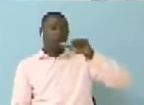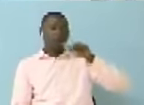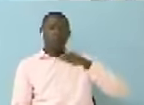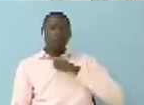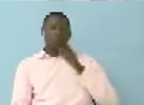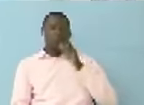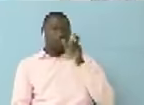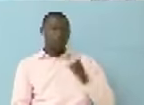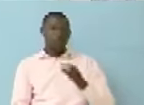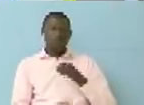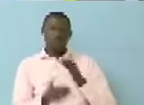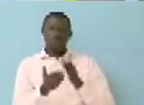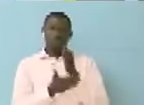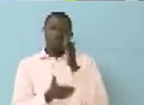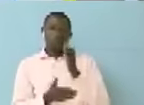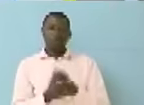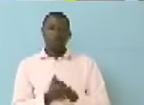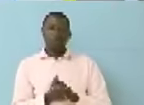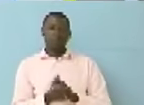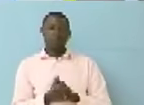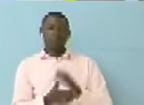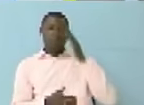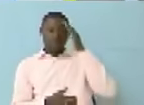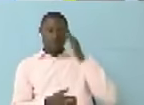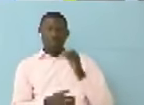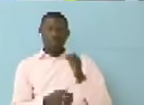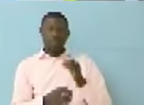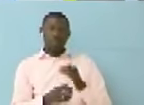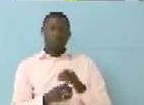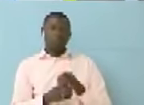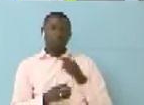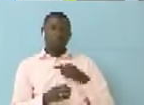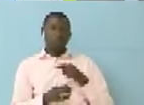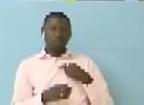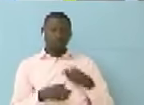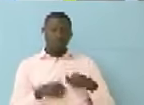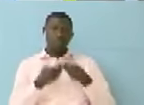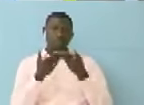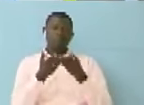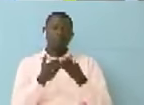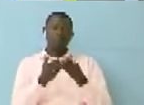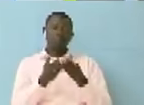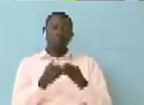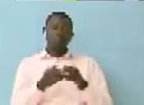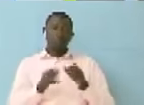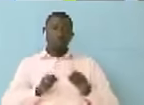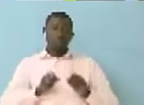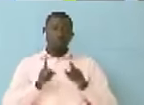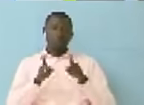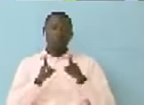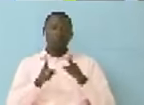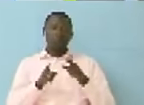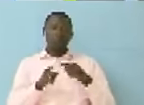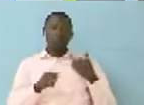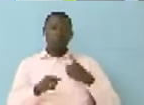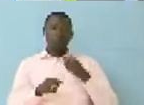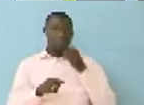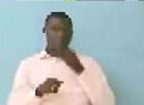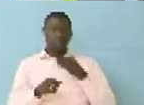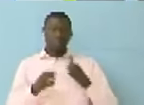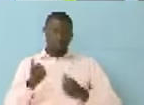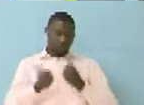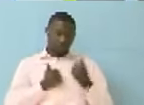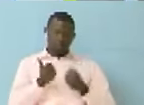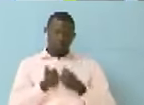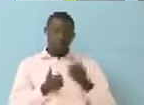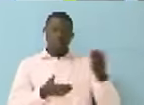the ACTEMA does require us to provide them opportunity, people who claim to be victims, to come and give us some account